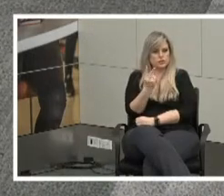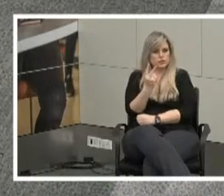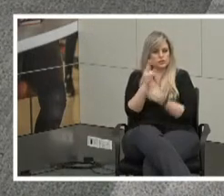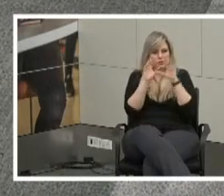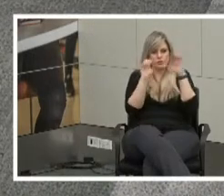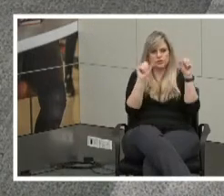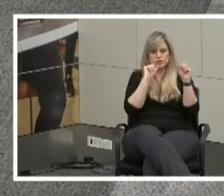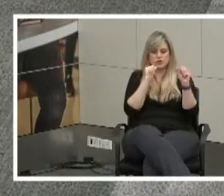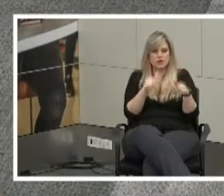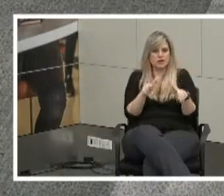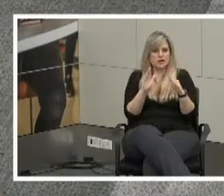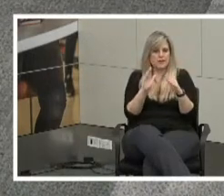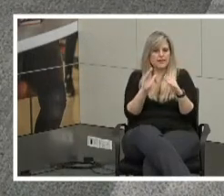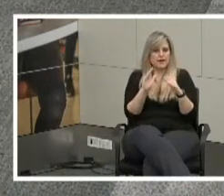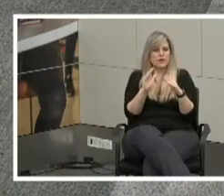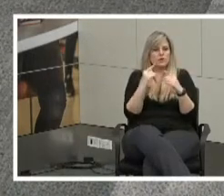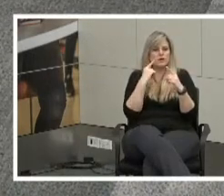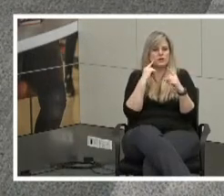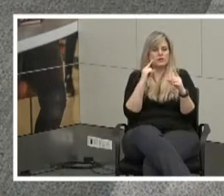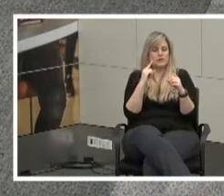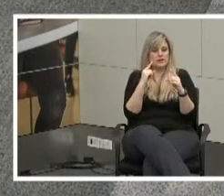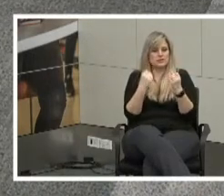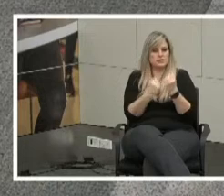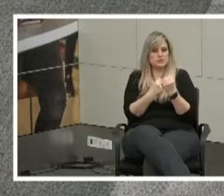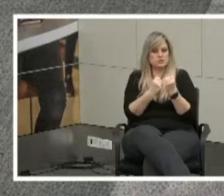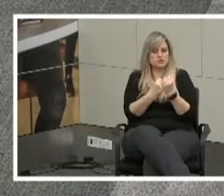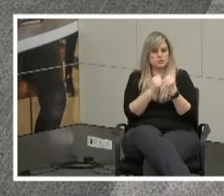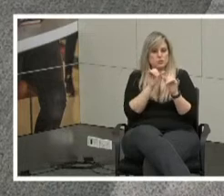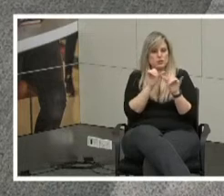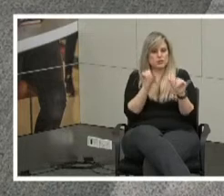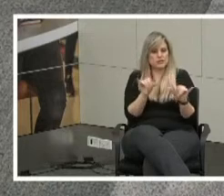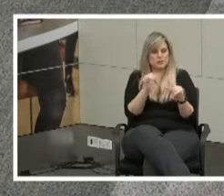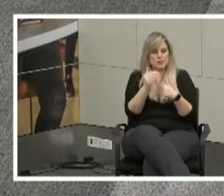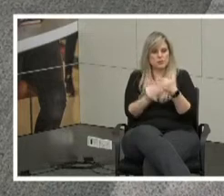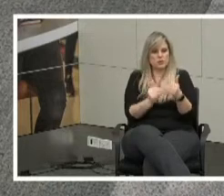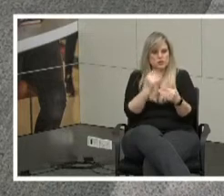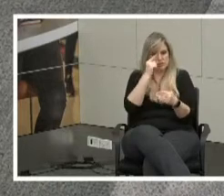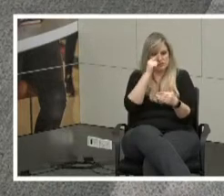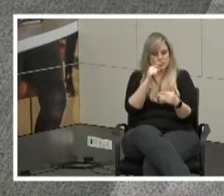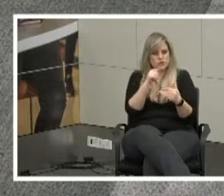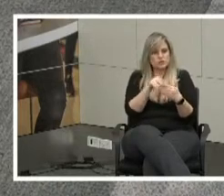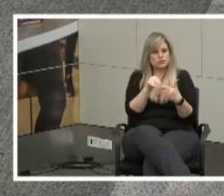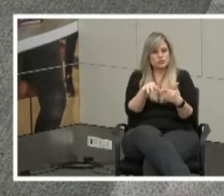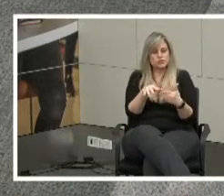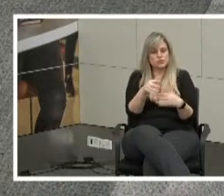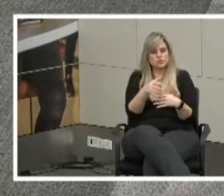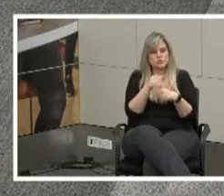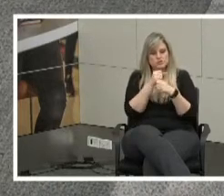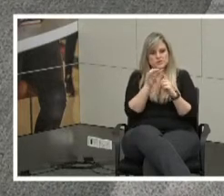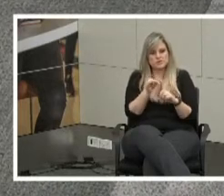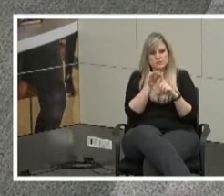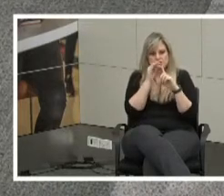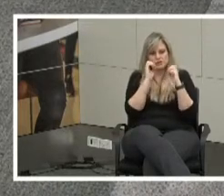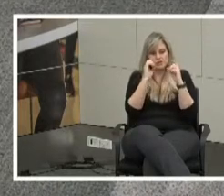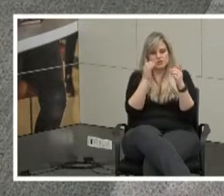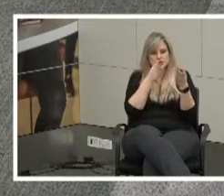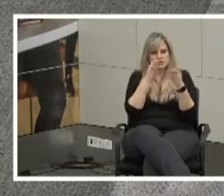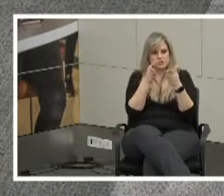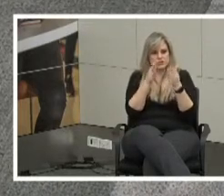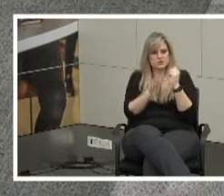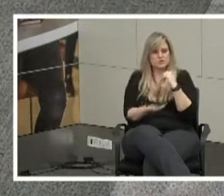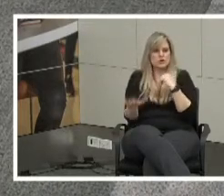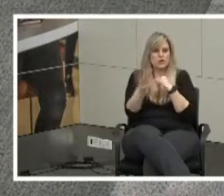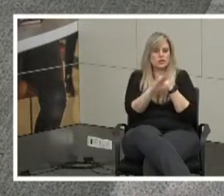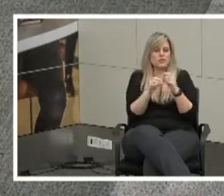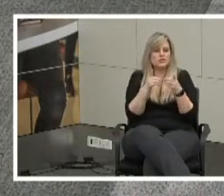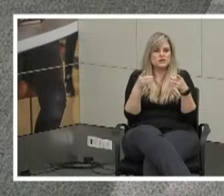not allow an effective supports systems and processes for students receiving special education services across the